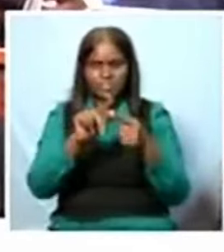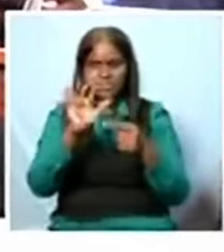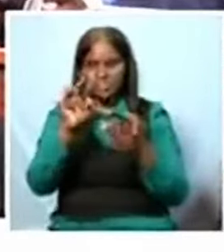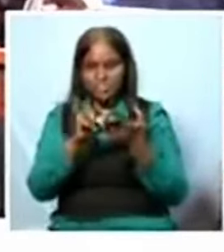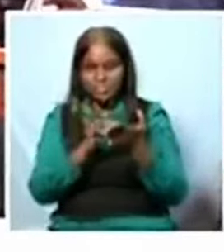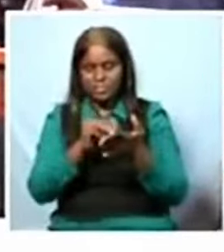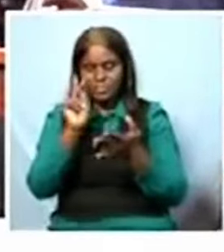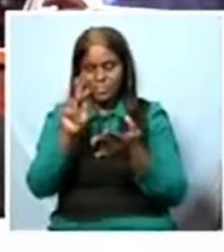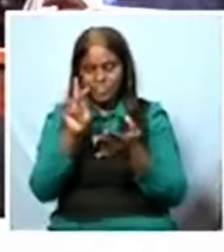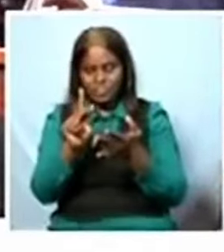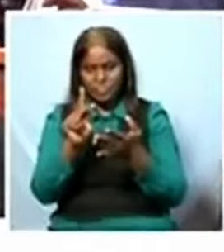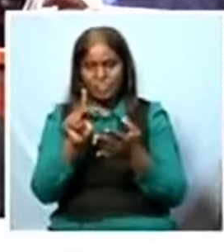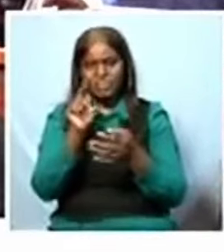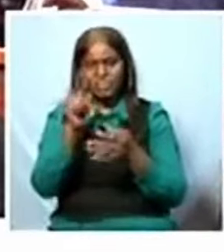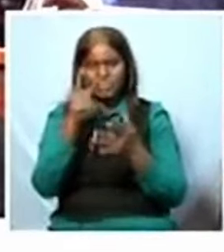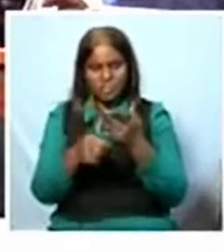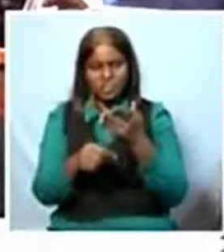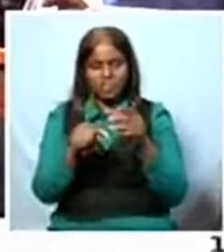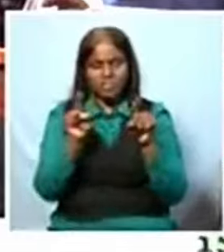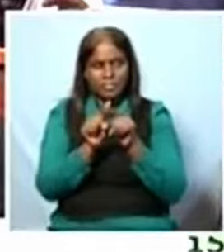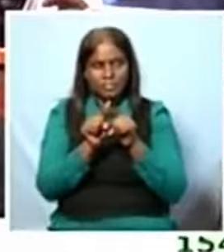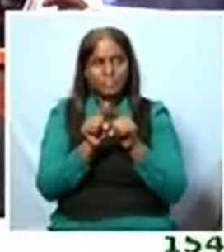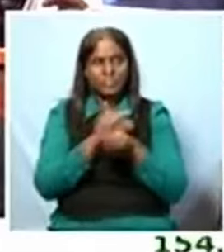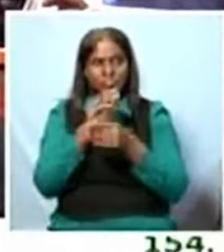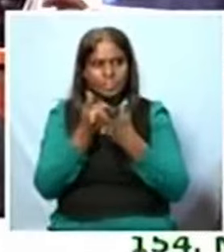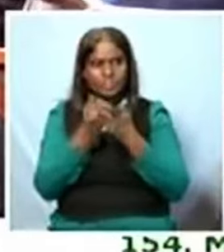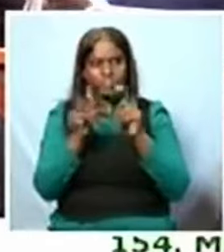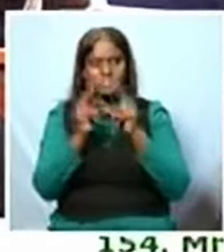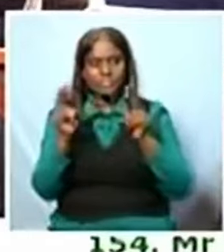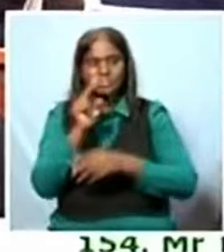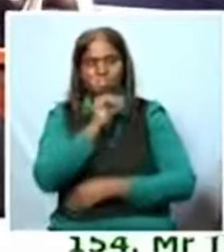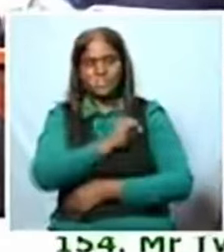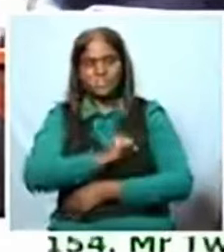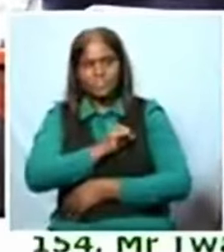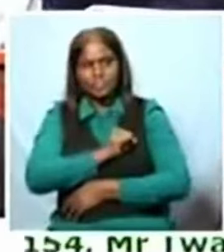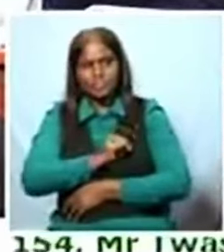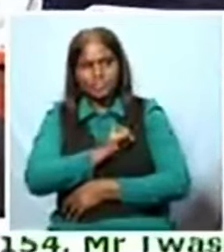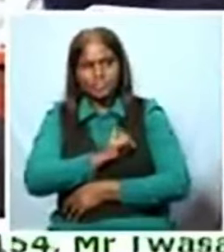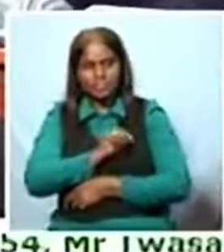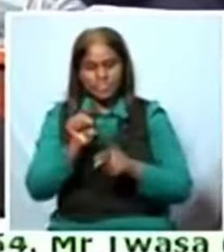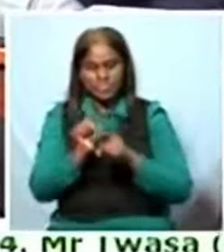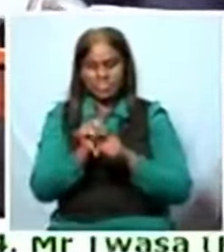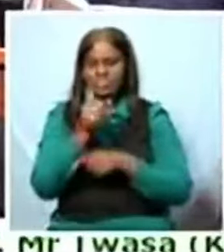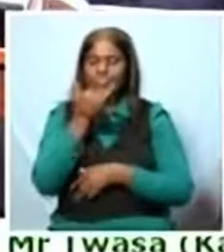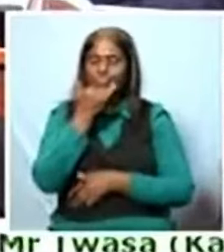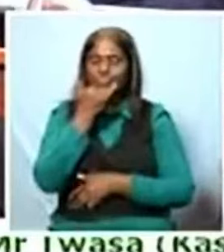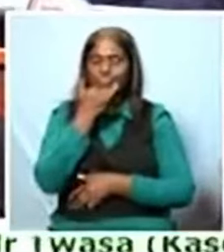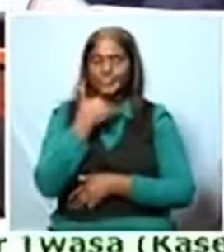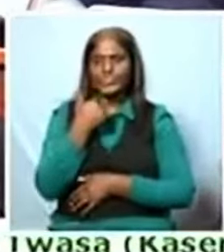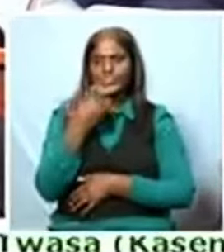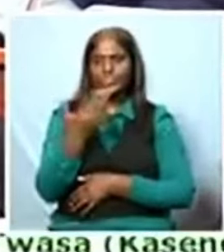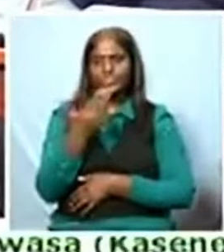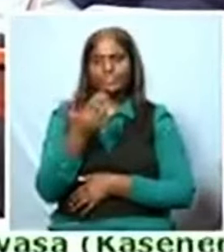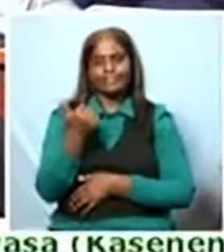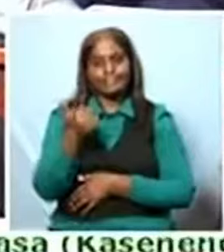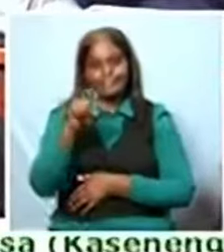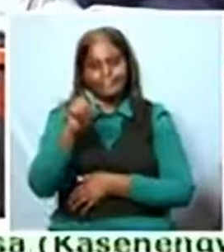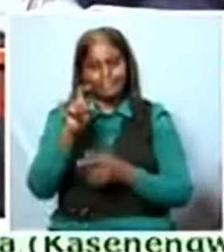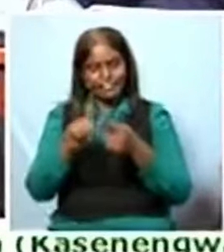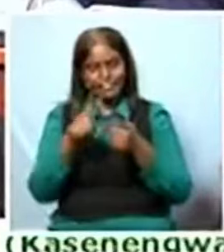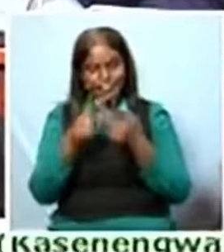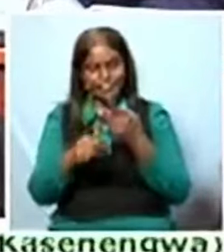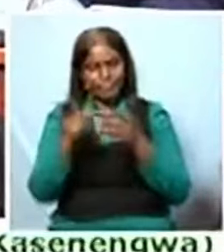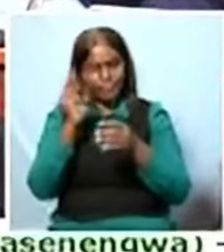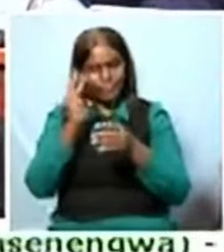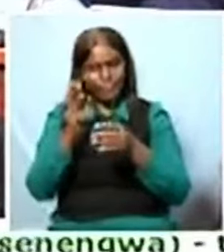kwacha, that in its own is very unfortunate and unfounded. Immediately, we shall